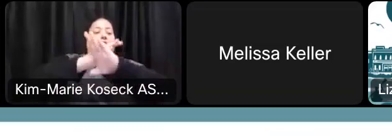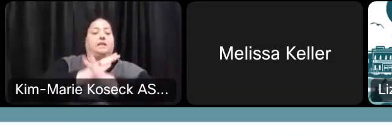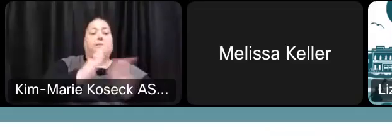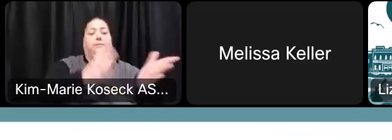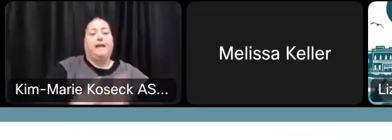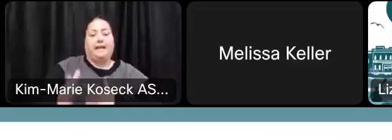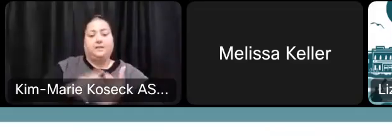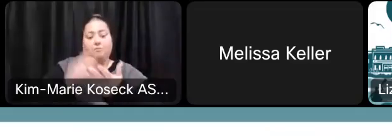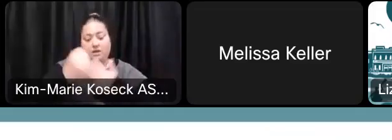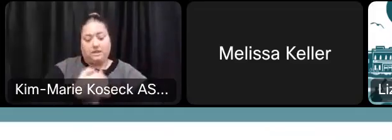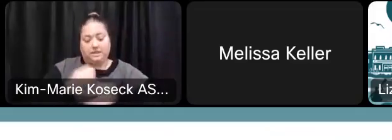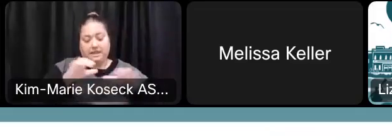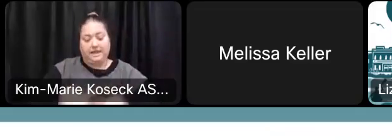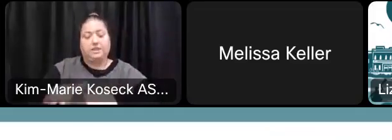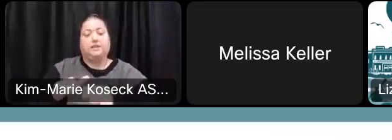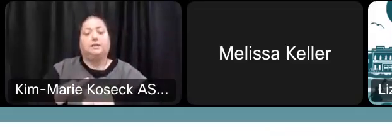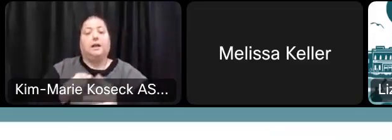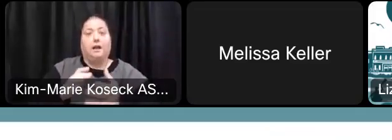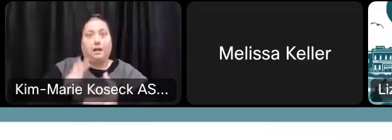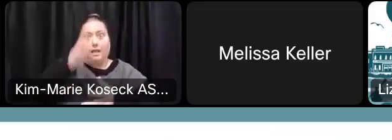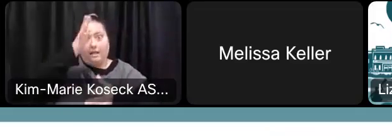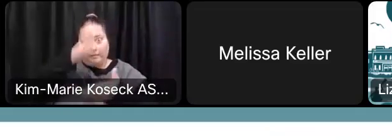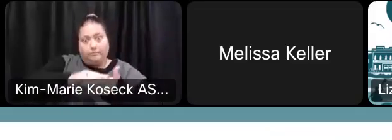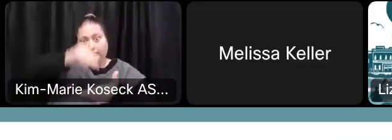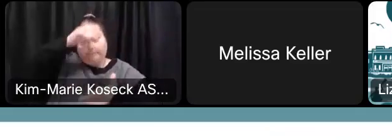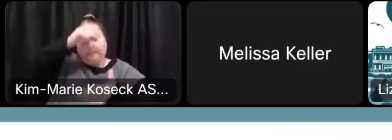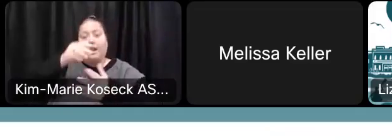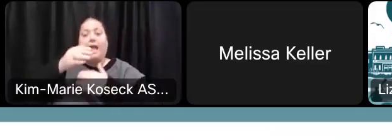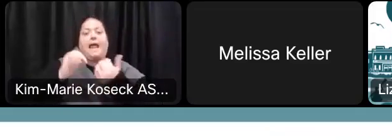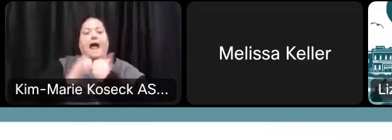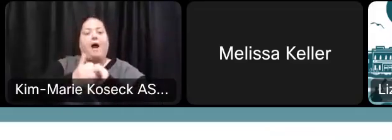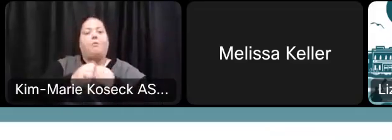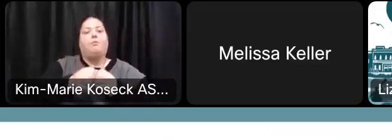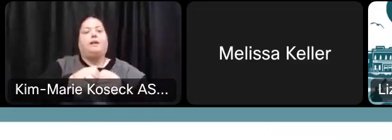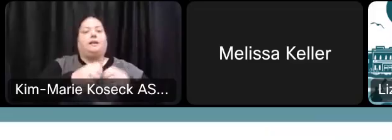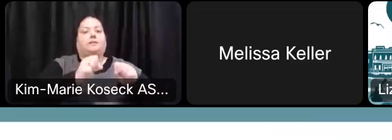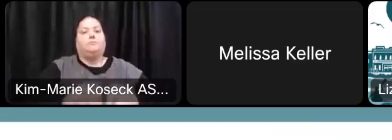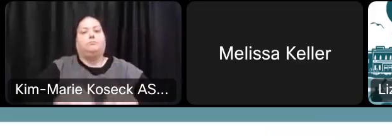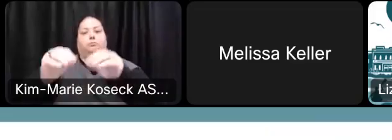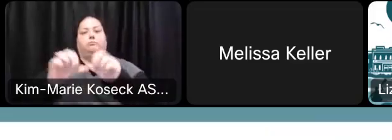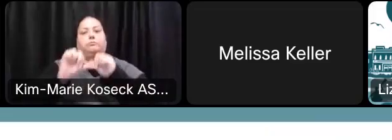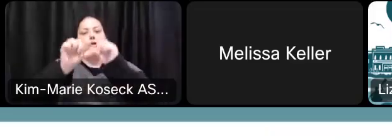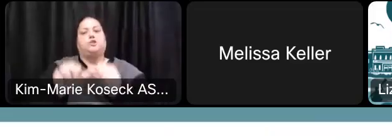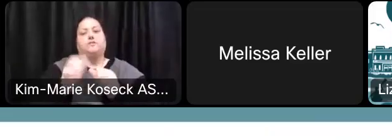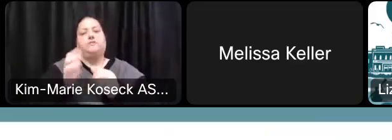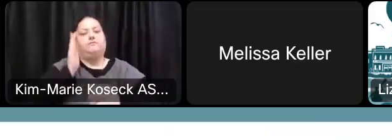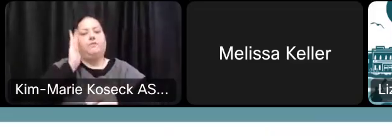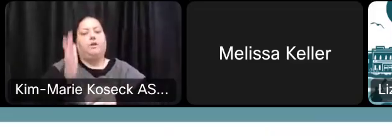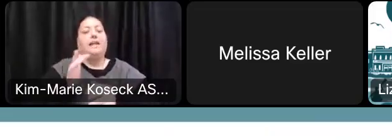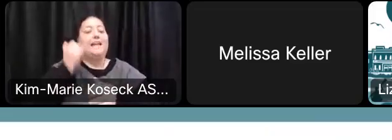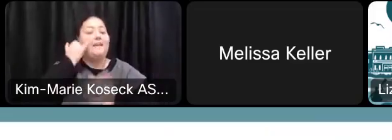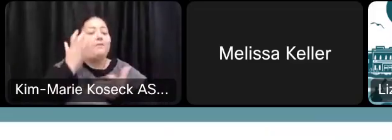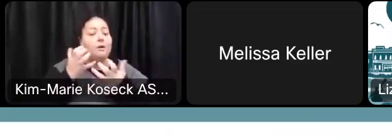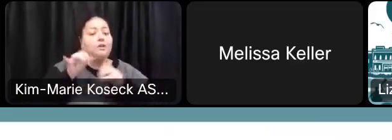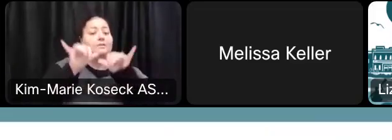action. So taking what we learned today and pushing it further and having some other guest speakers on there. So if you'd like to stay